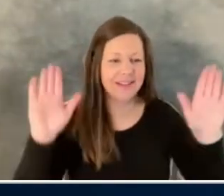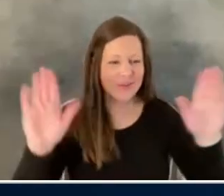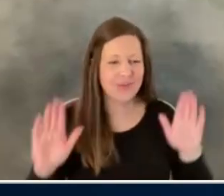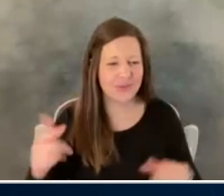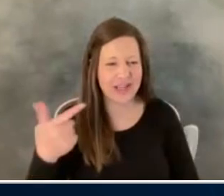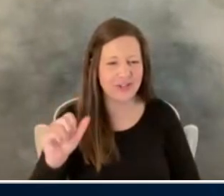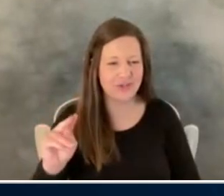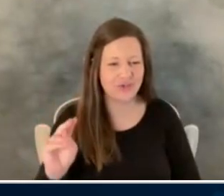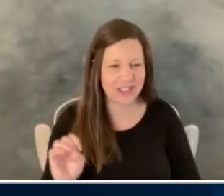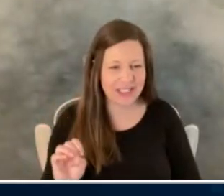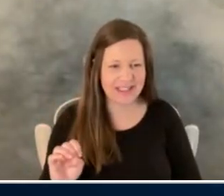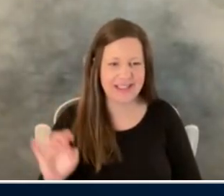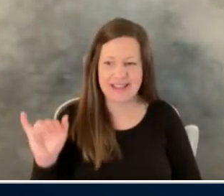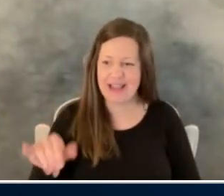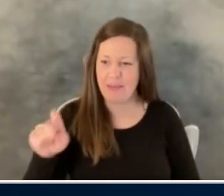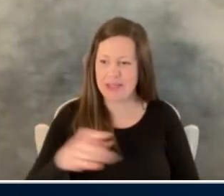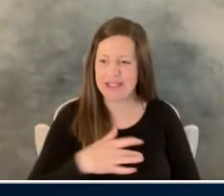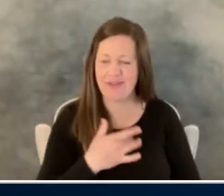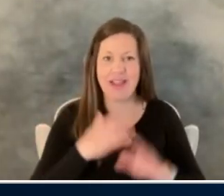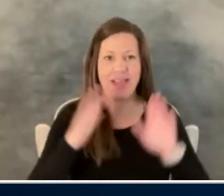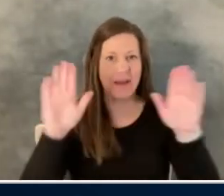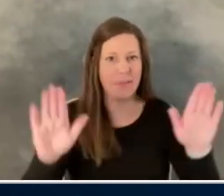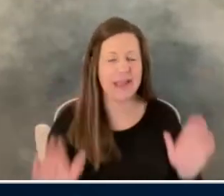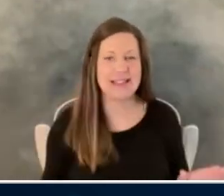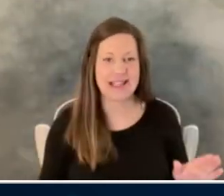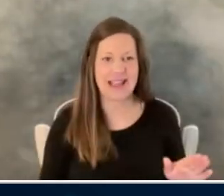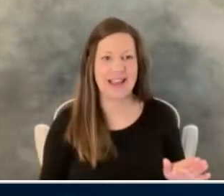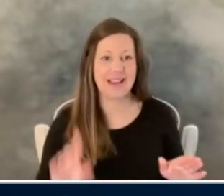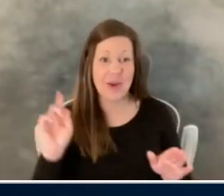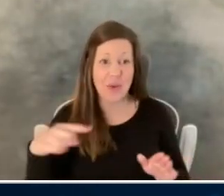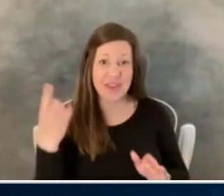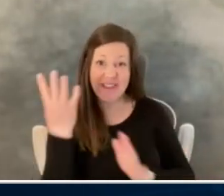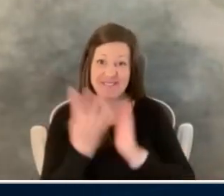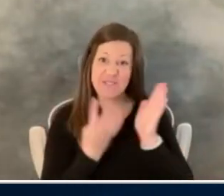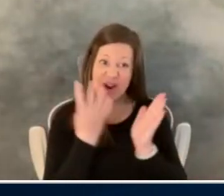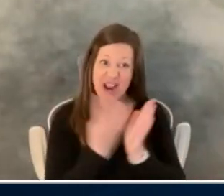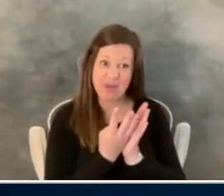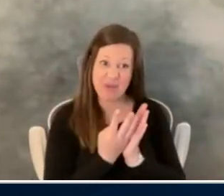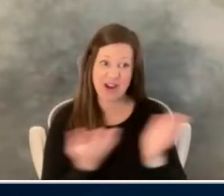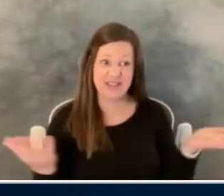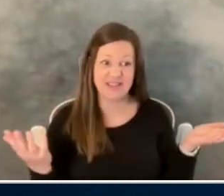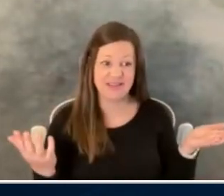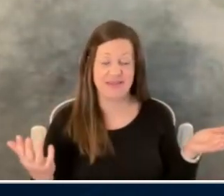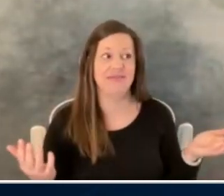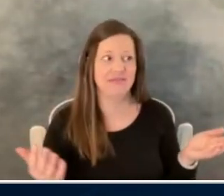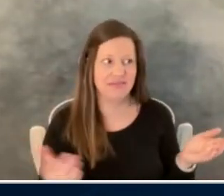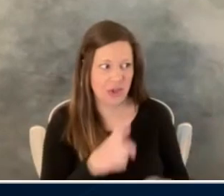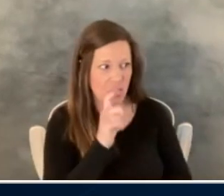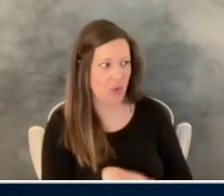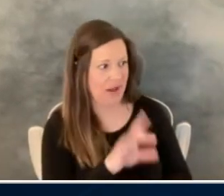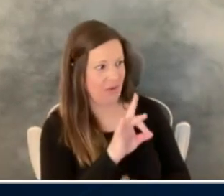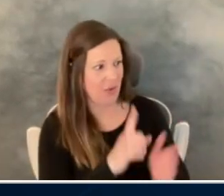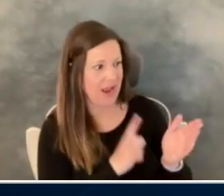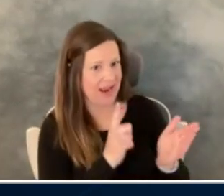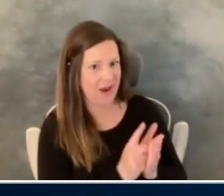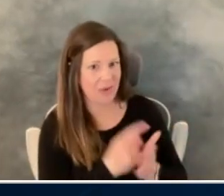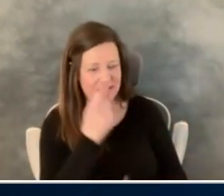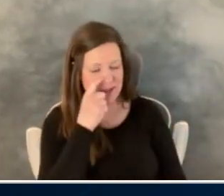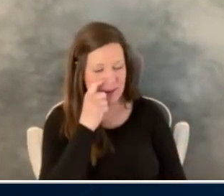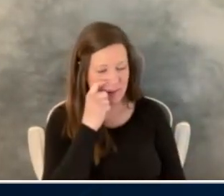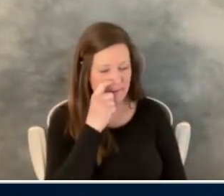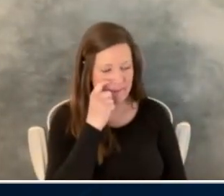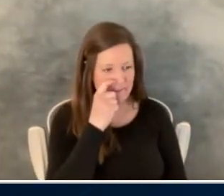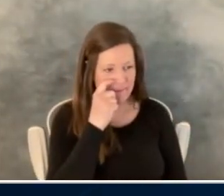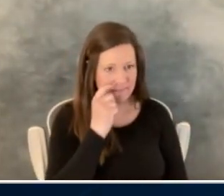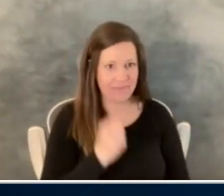must be amazing to not have to worry about getting the 8 hours of sleep. You only need 4. Jean wants to know,